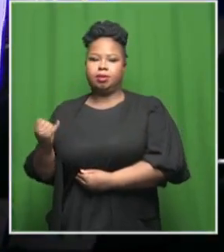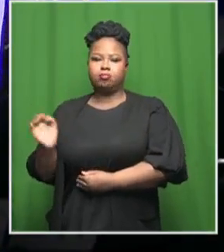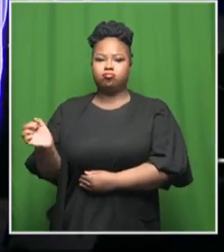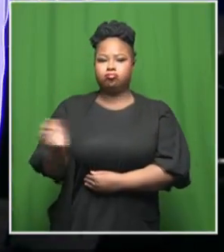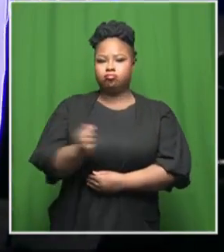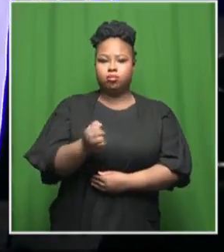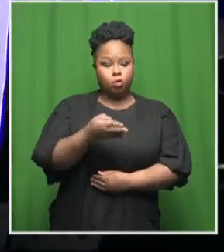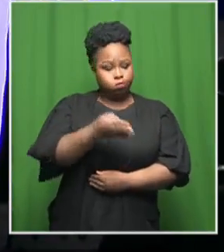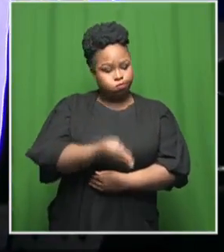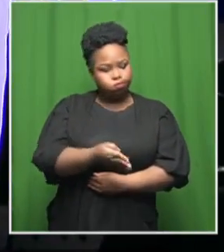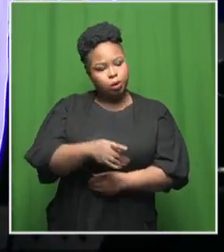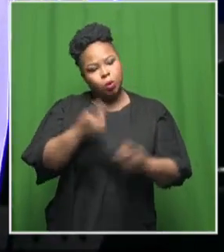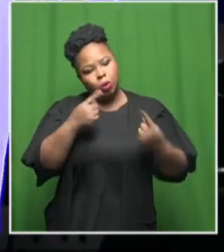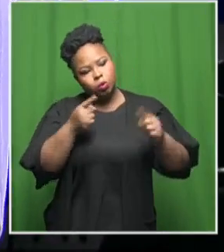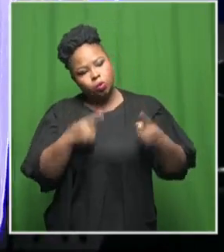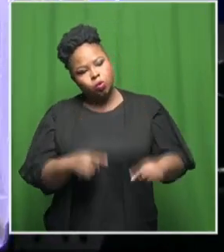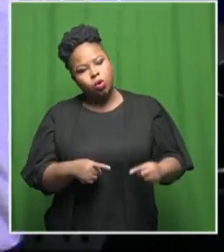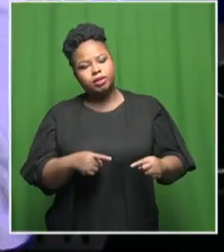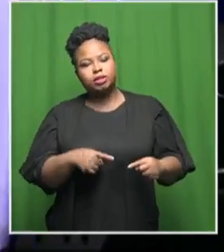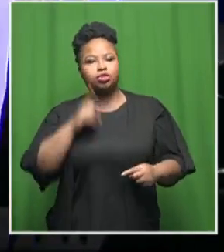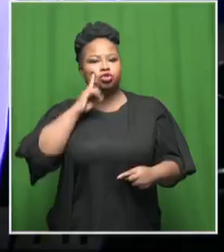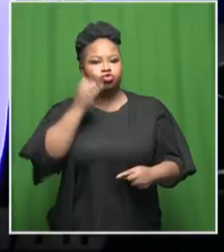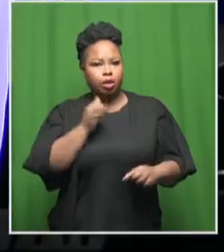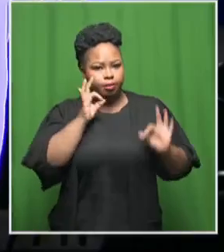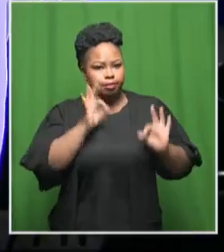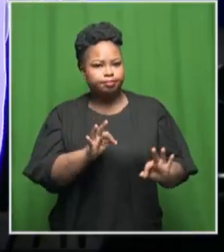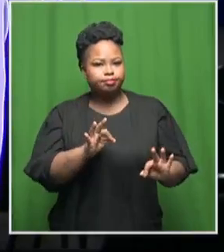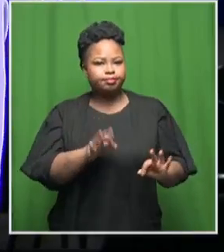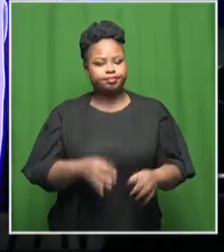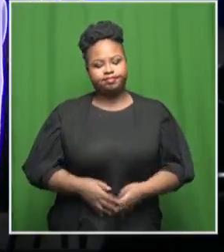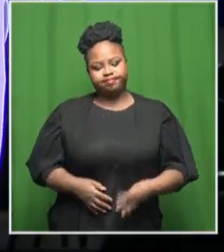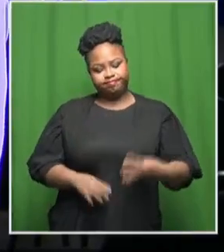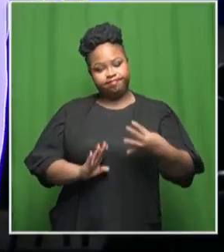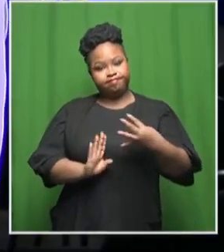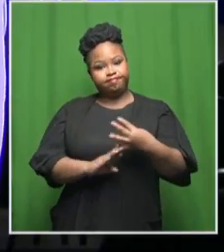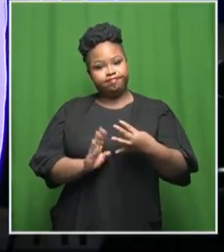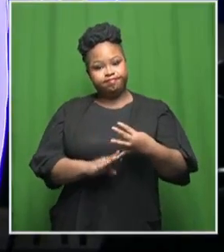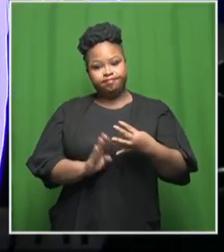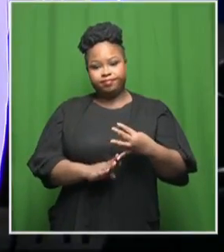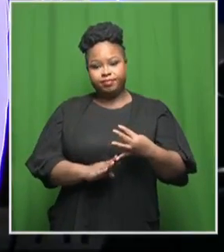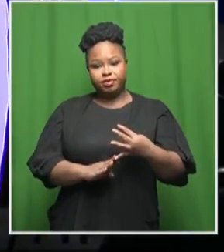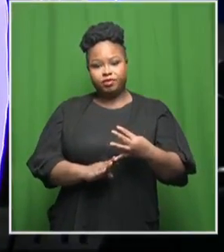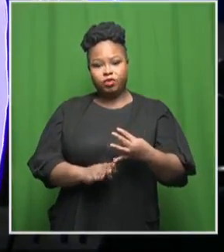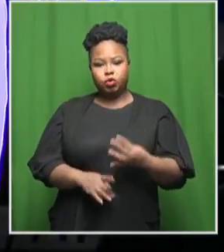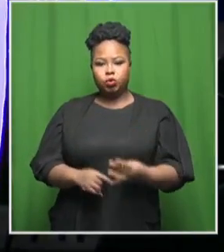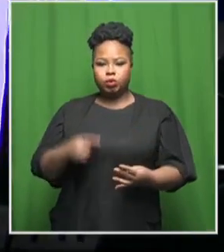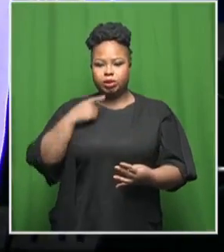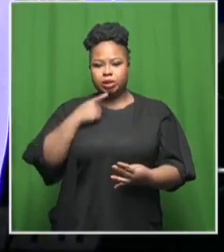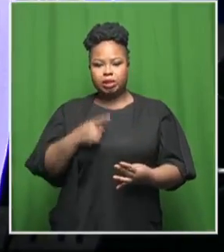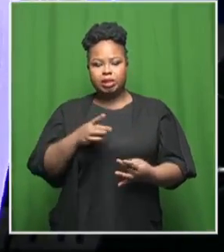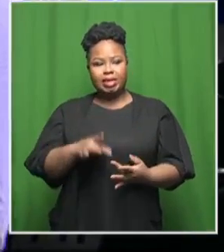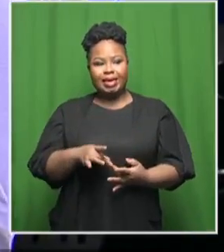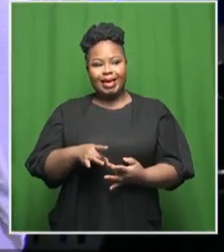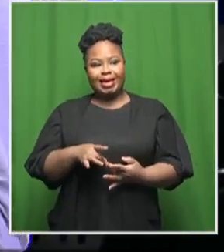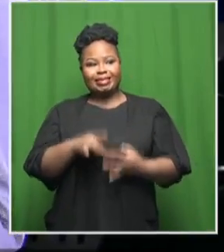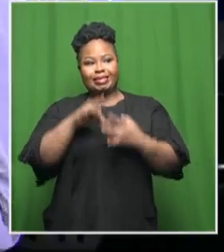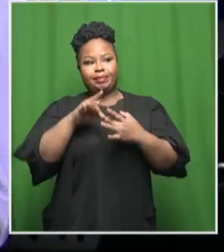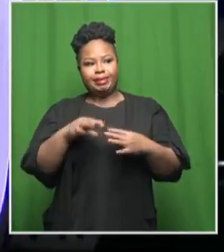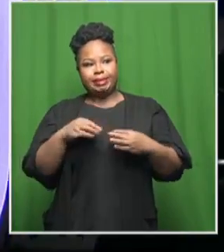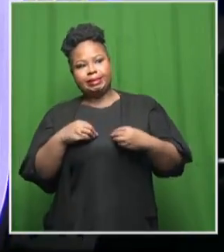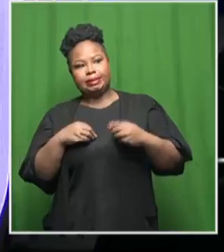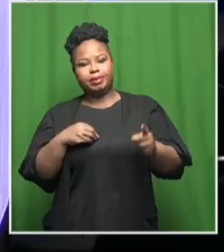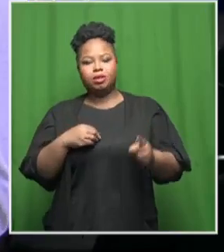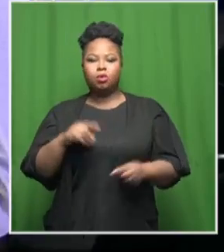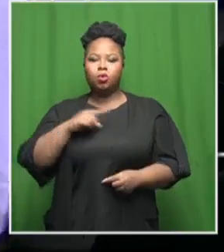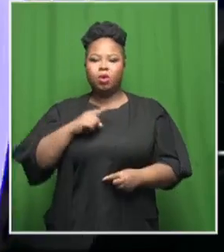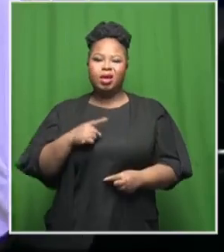results center that must have audited it. And fourthly, there must not be any exceptions against them. Now, exceptions is parameters that we